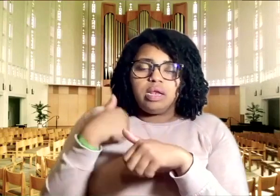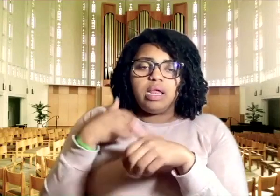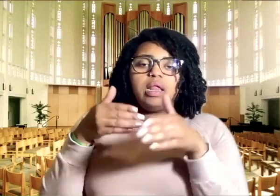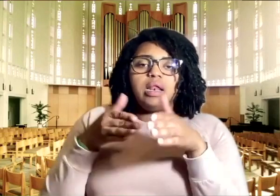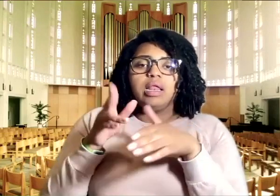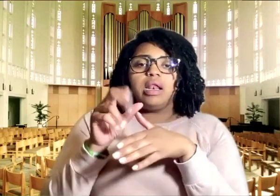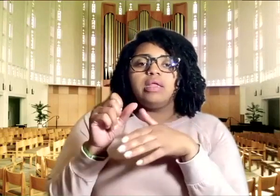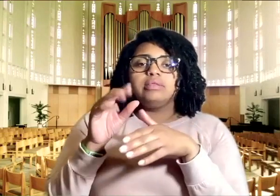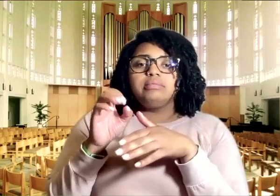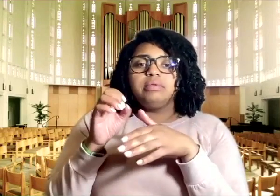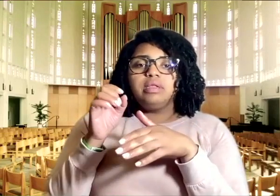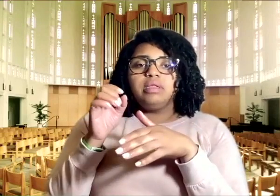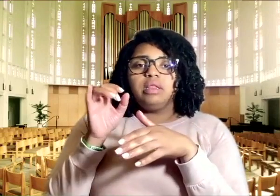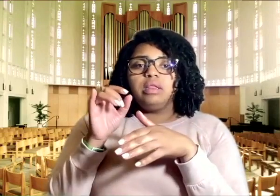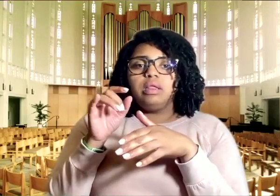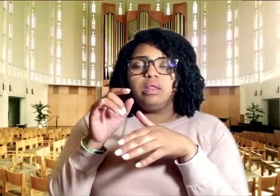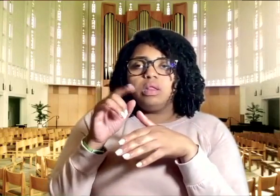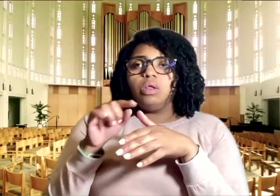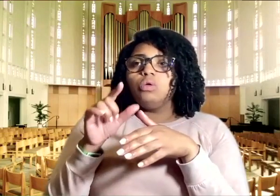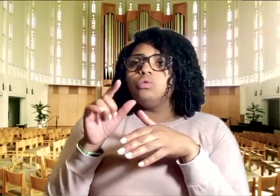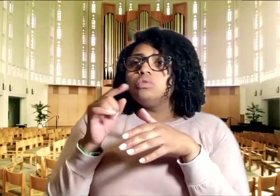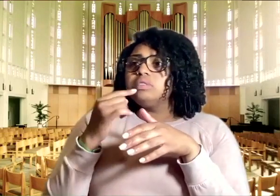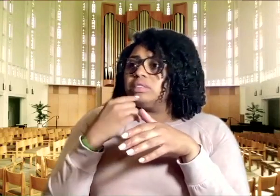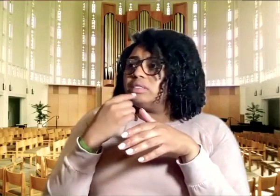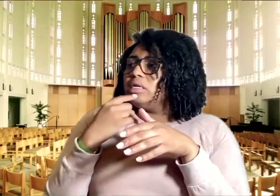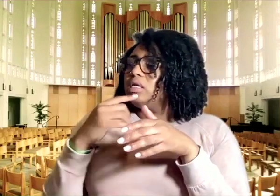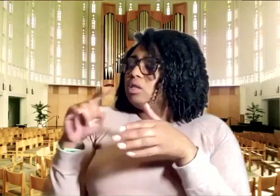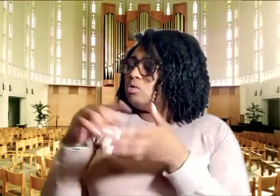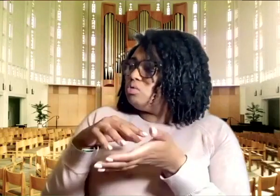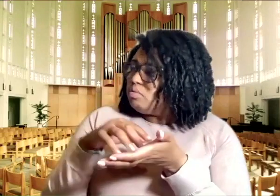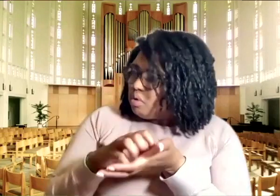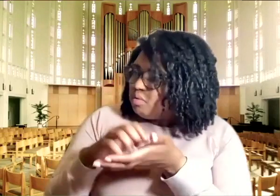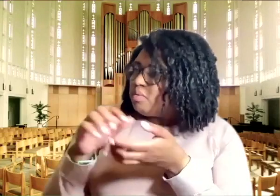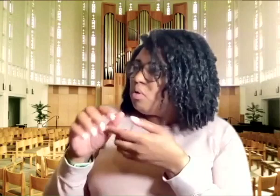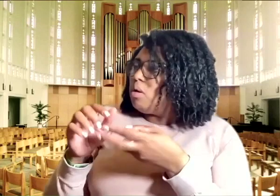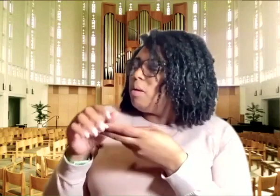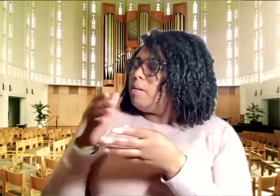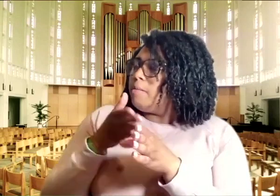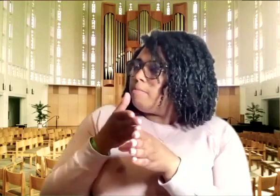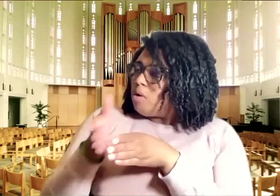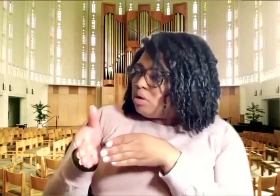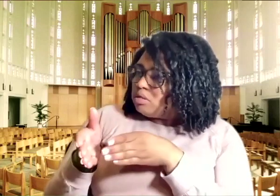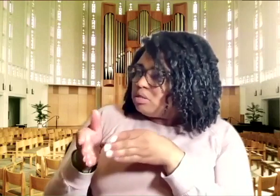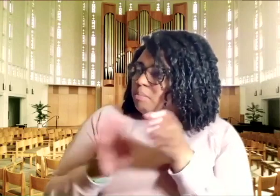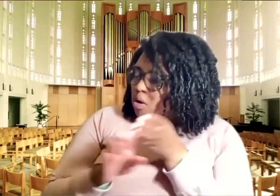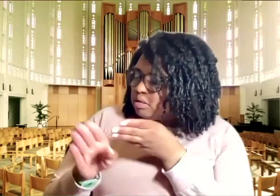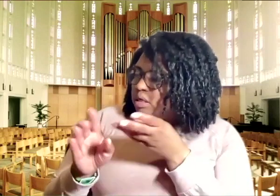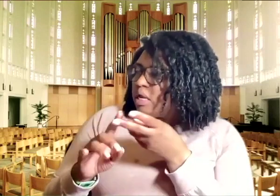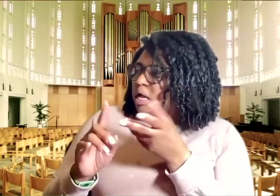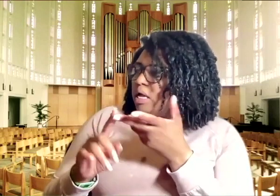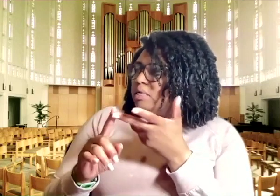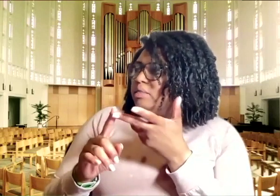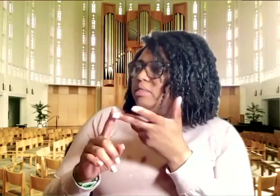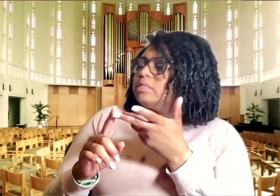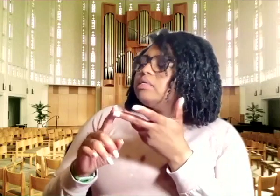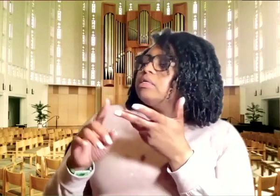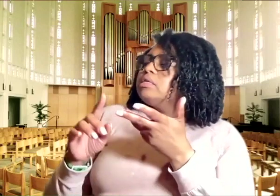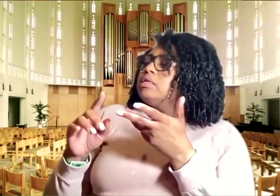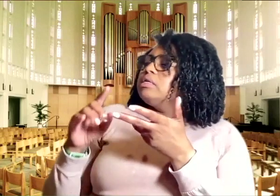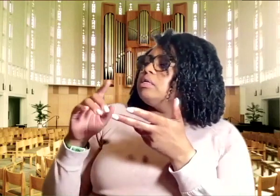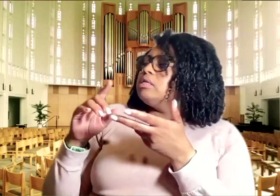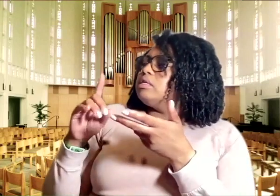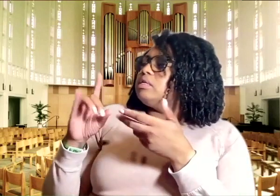say to those most vulnerable, most marginalized, most disenfranchised, comfort.